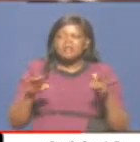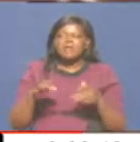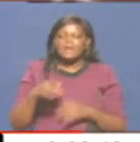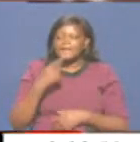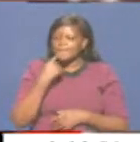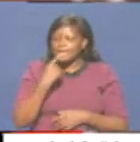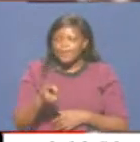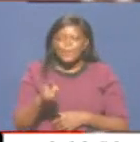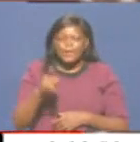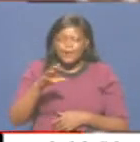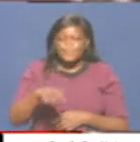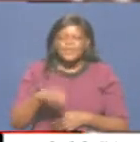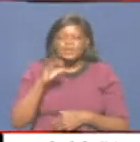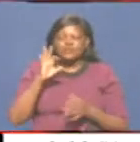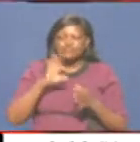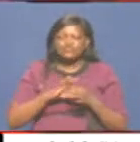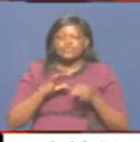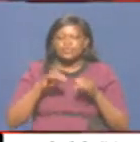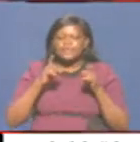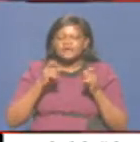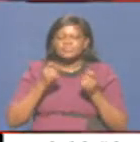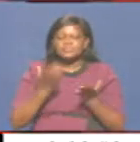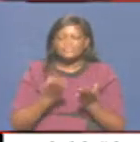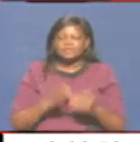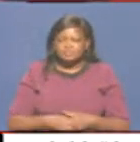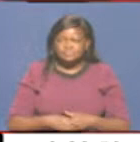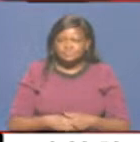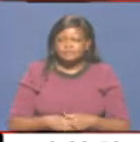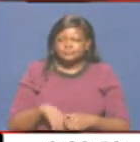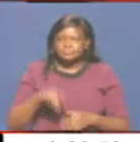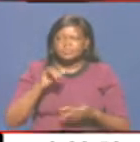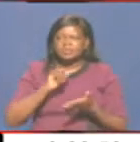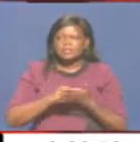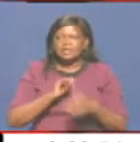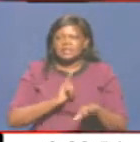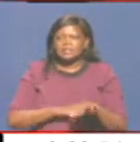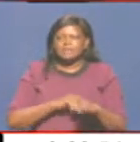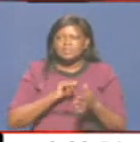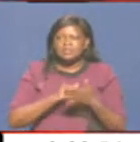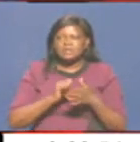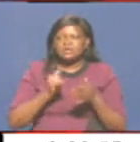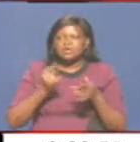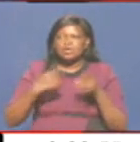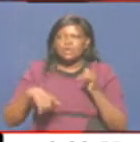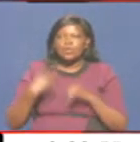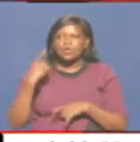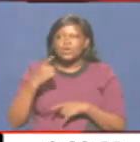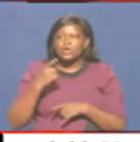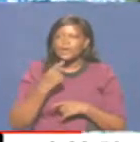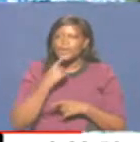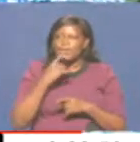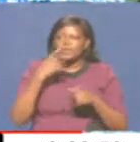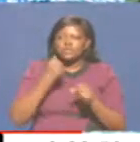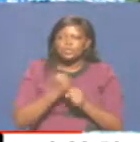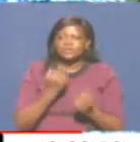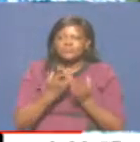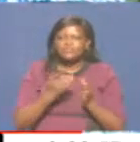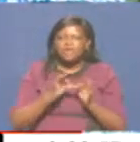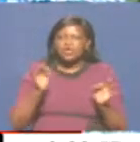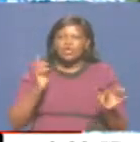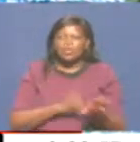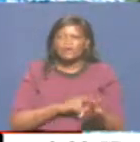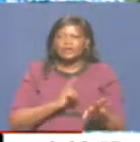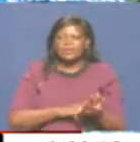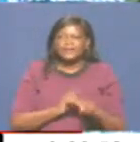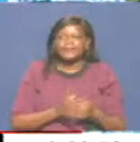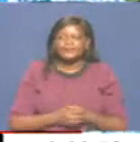Moi, to join his press service. It is at this point that he won Moi's trust, serving him for years. Moi